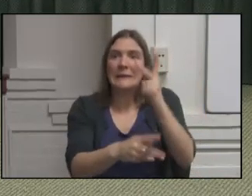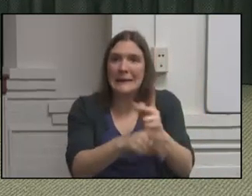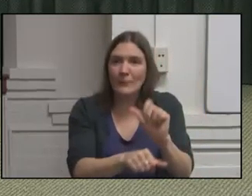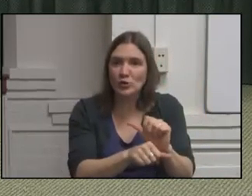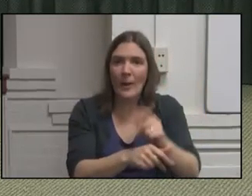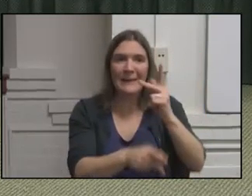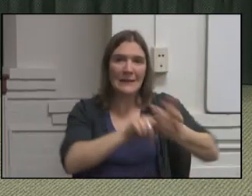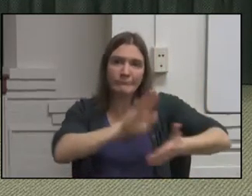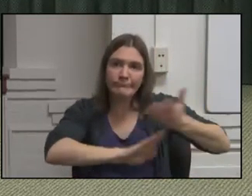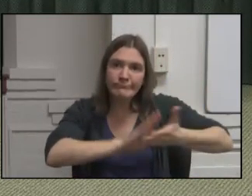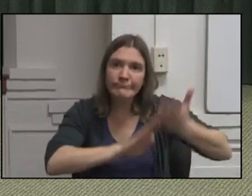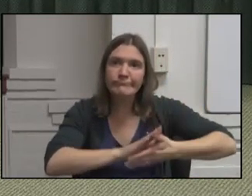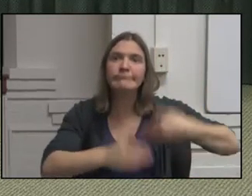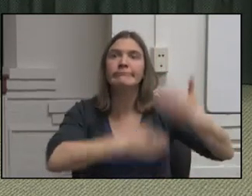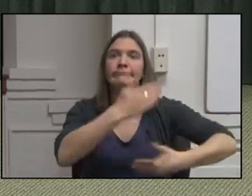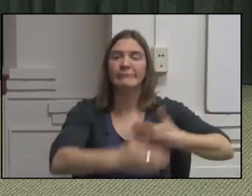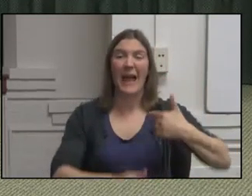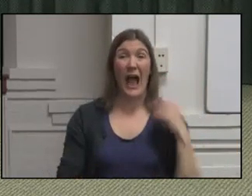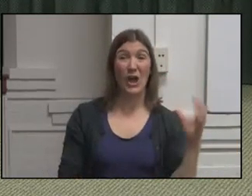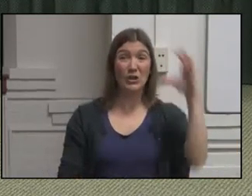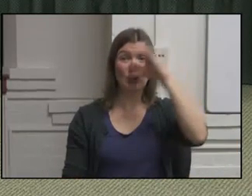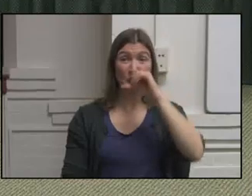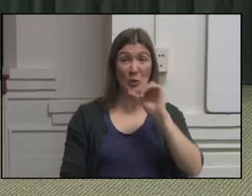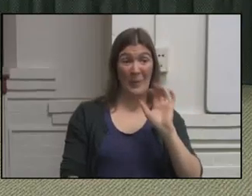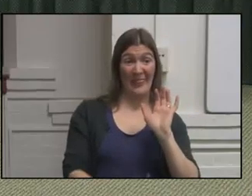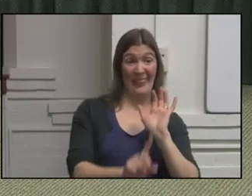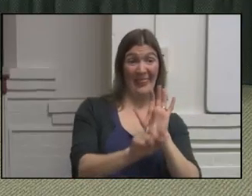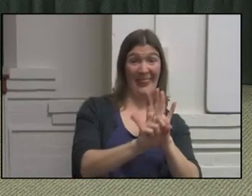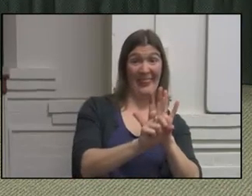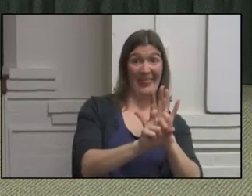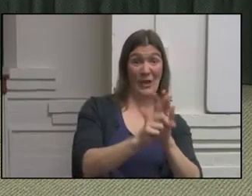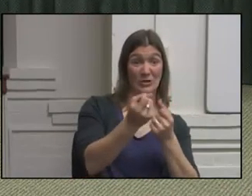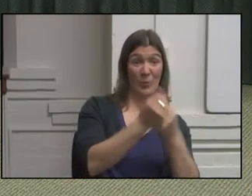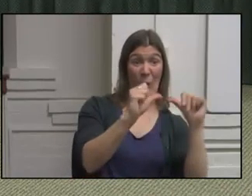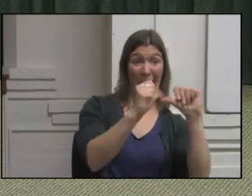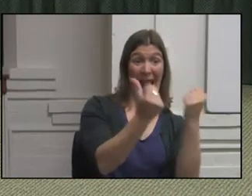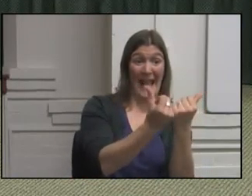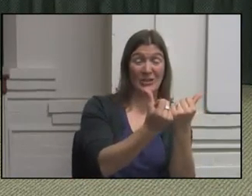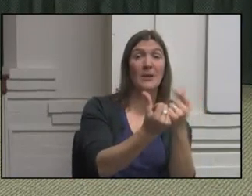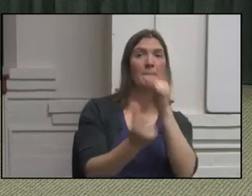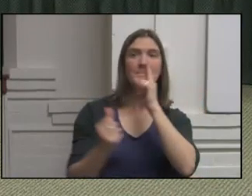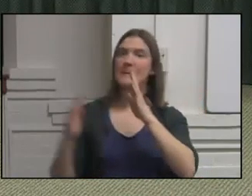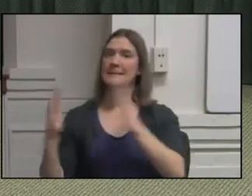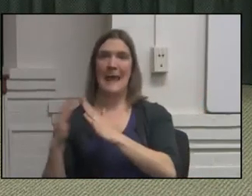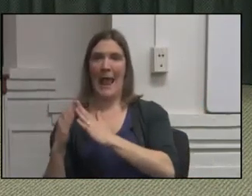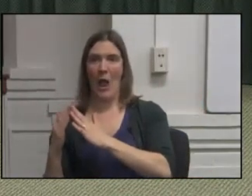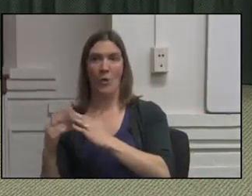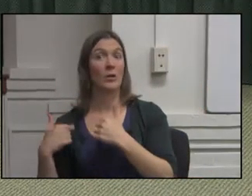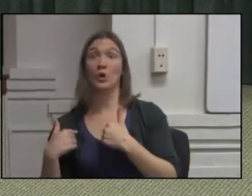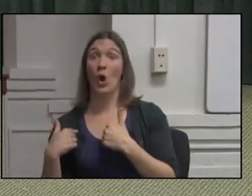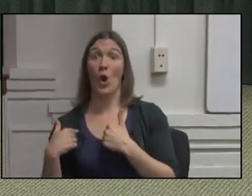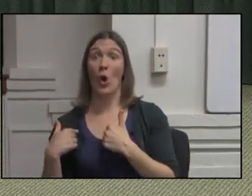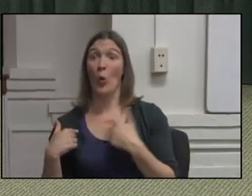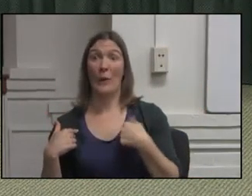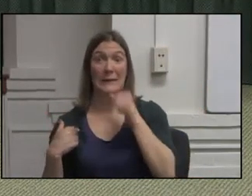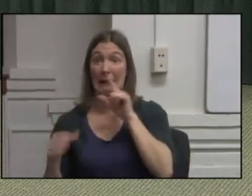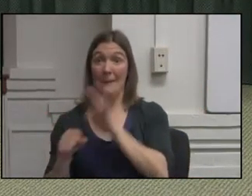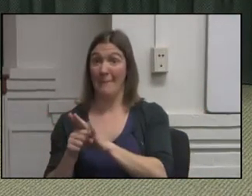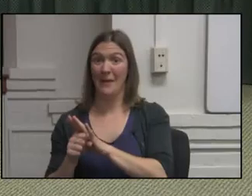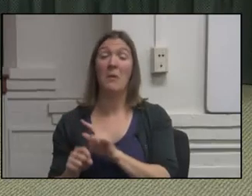jobs and rehab the plant, it's very likely that one of the support agencies, not the town, because we would know if we had made that